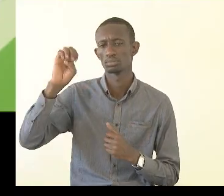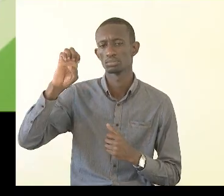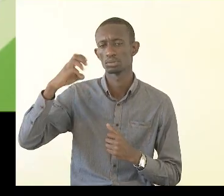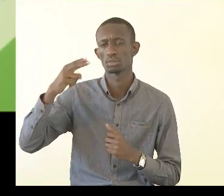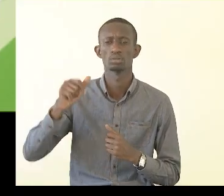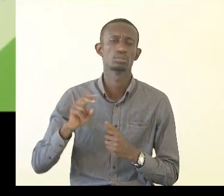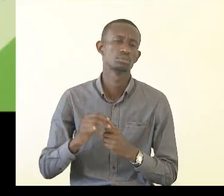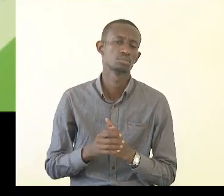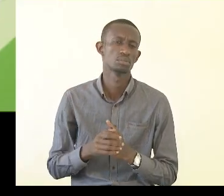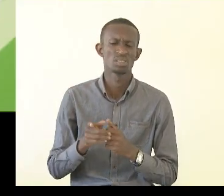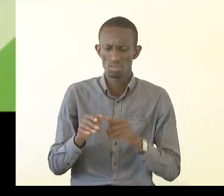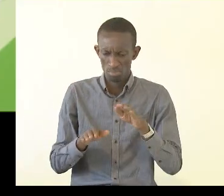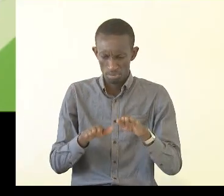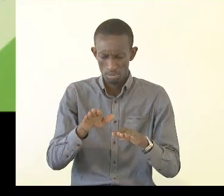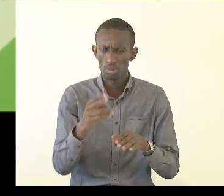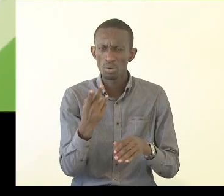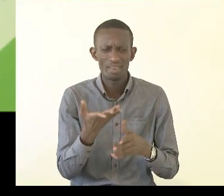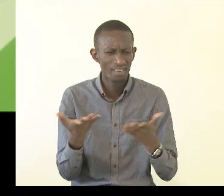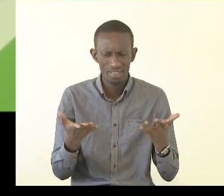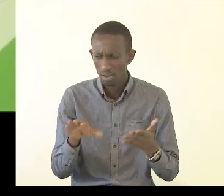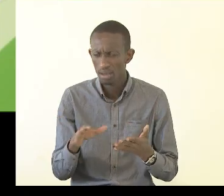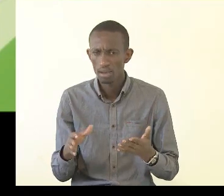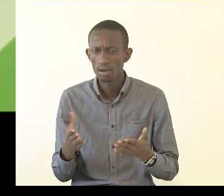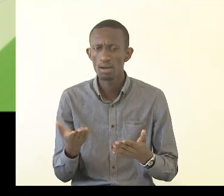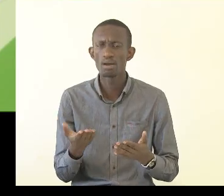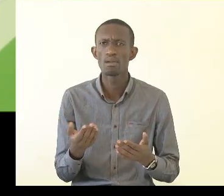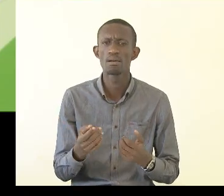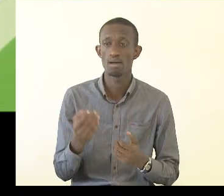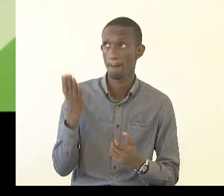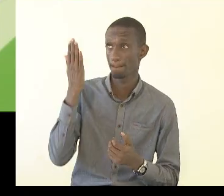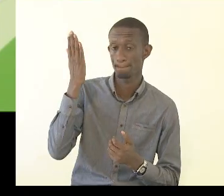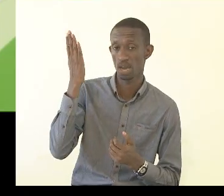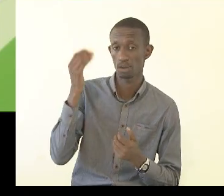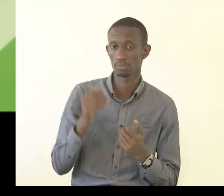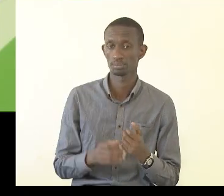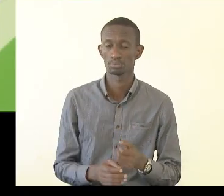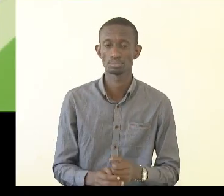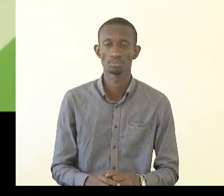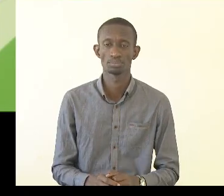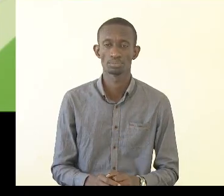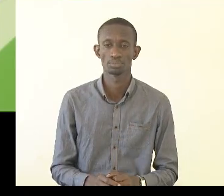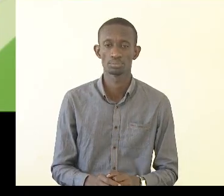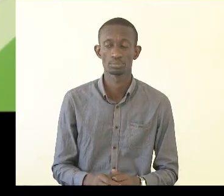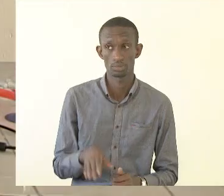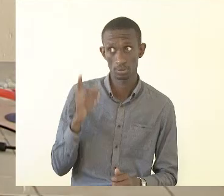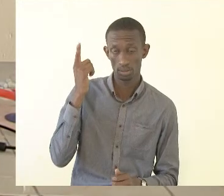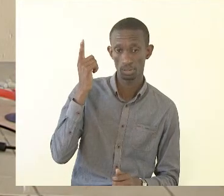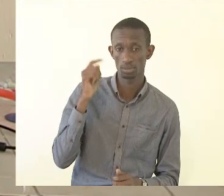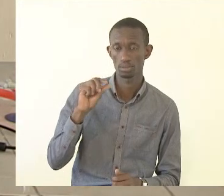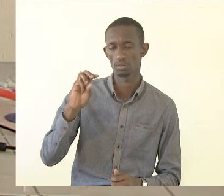What is step 2? Step 2 is over here. So what is the name? This is step